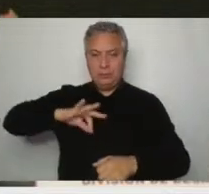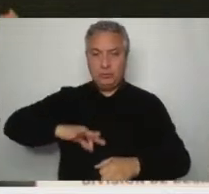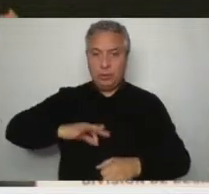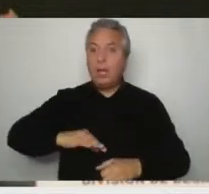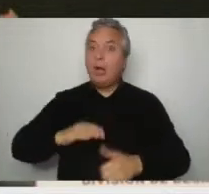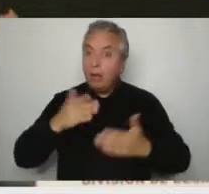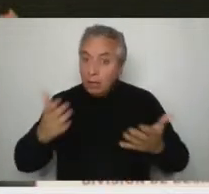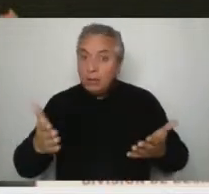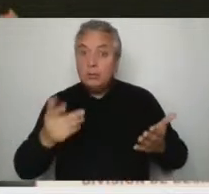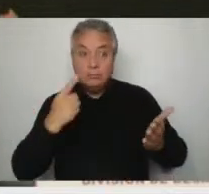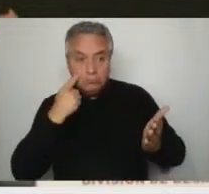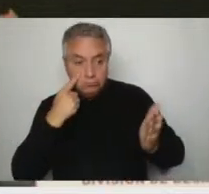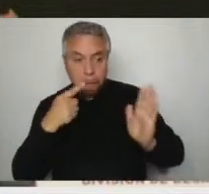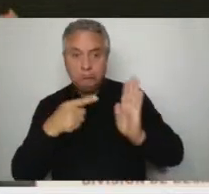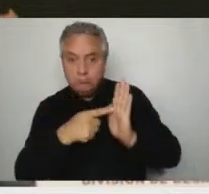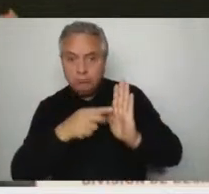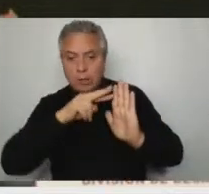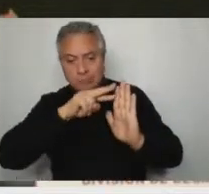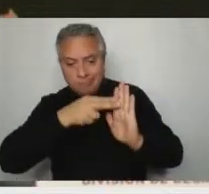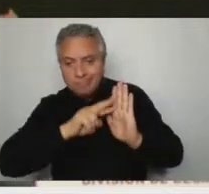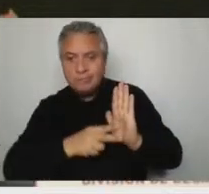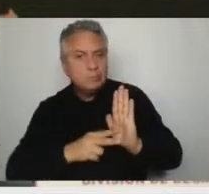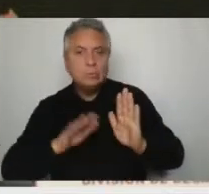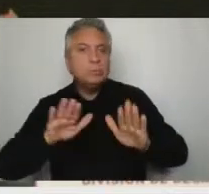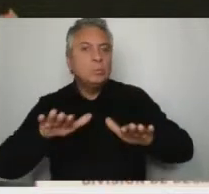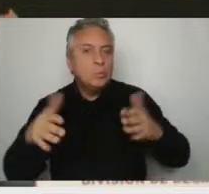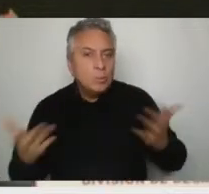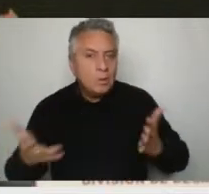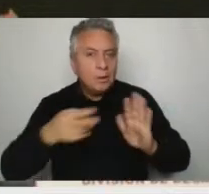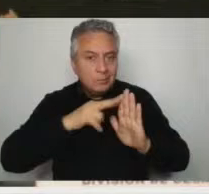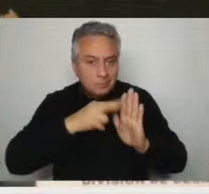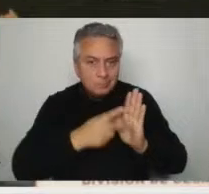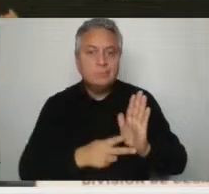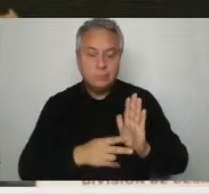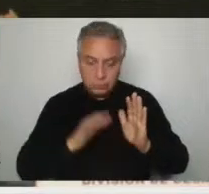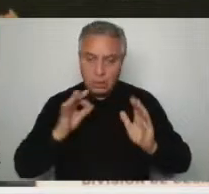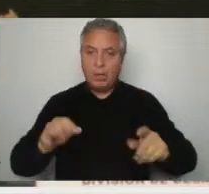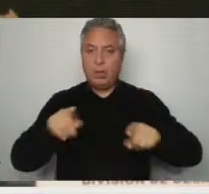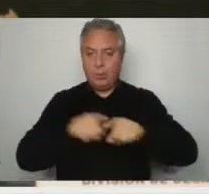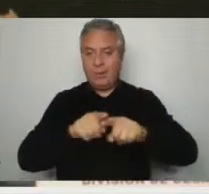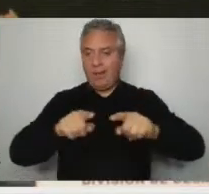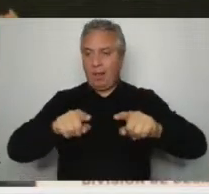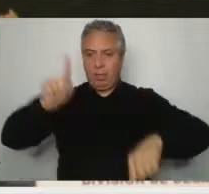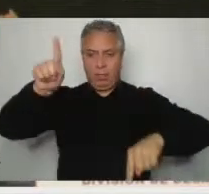and potential reform discussions relative to contributing to